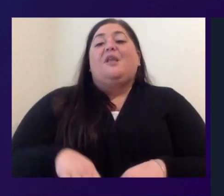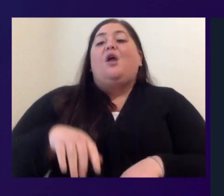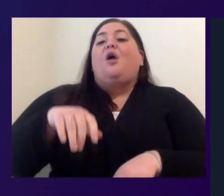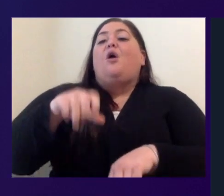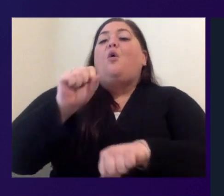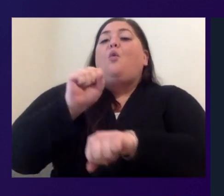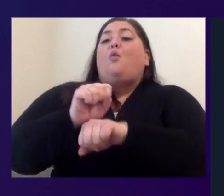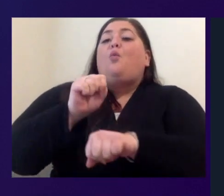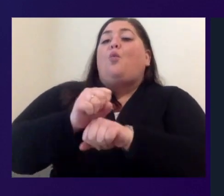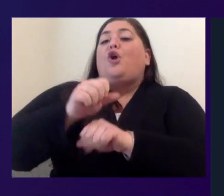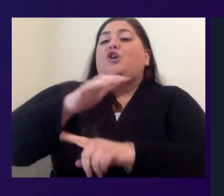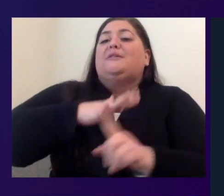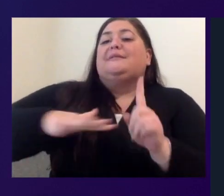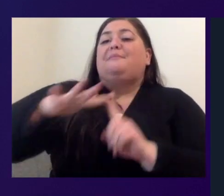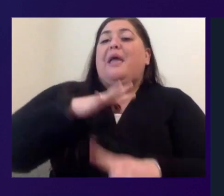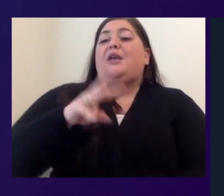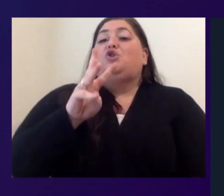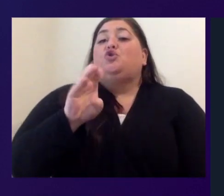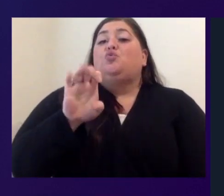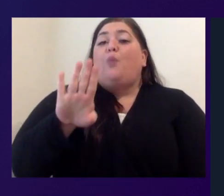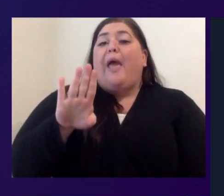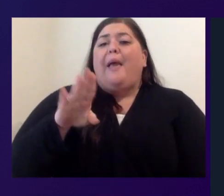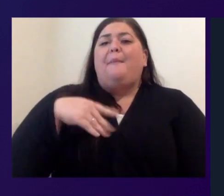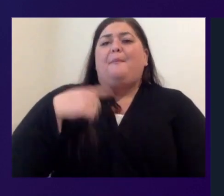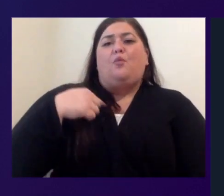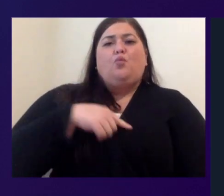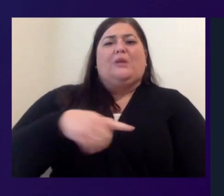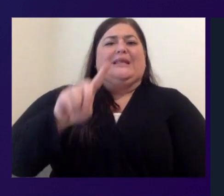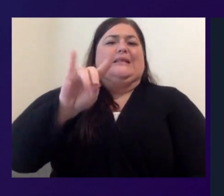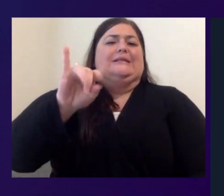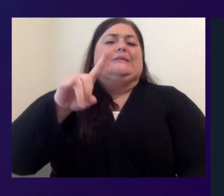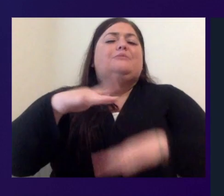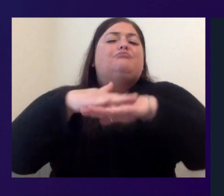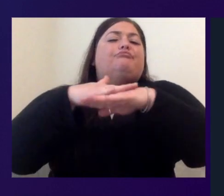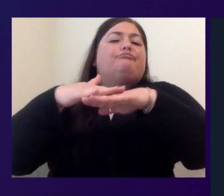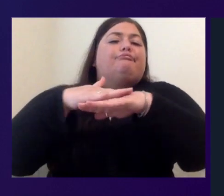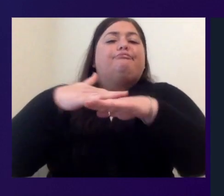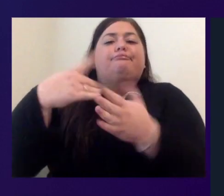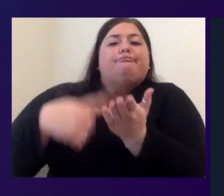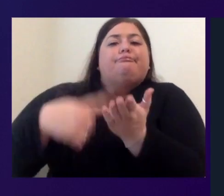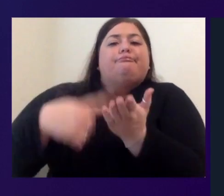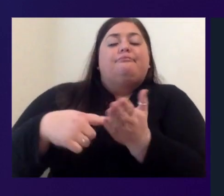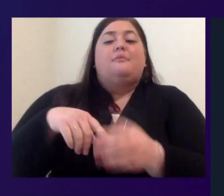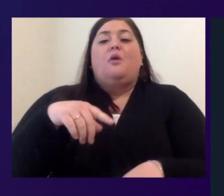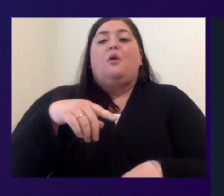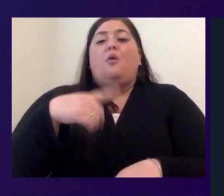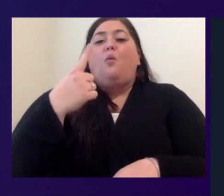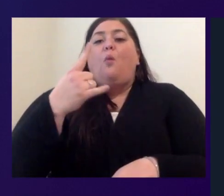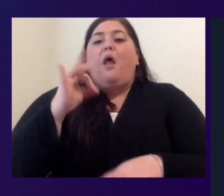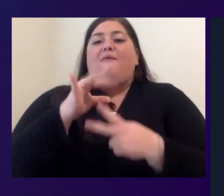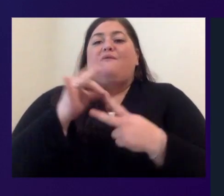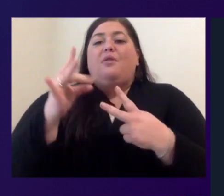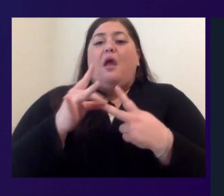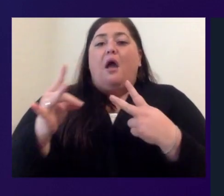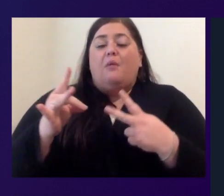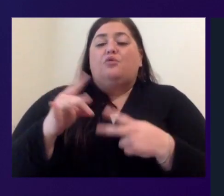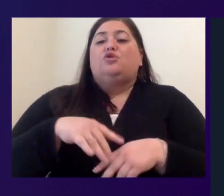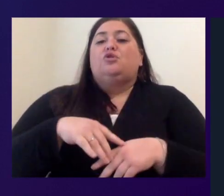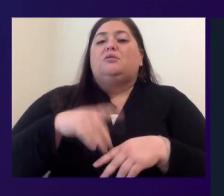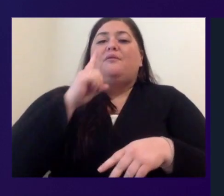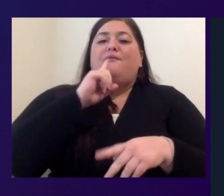been kind of teased it a little bit earlier this morning as one of the options for AWS End User Computing